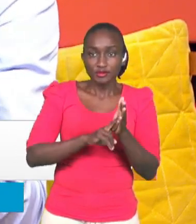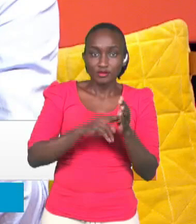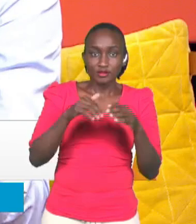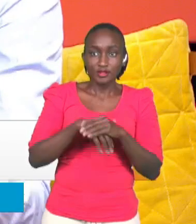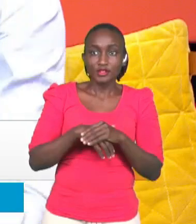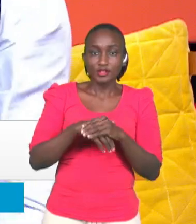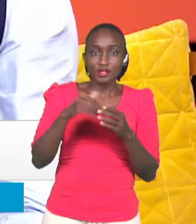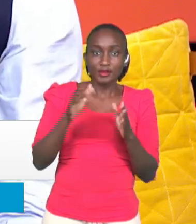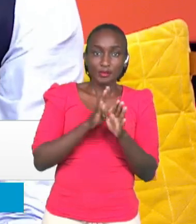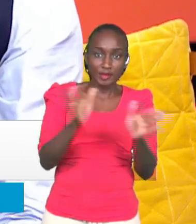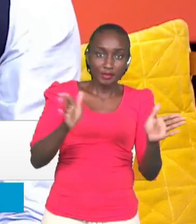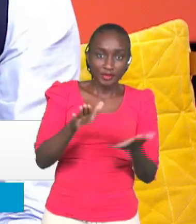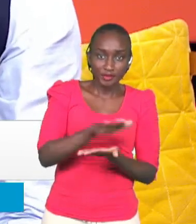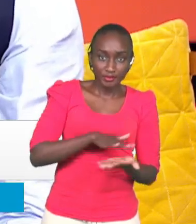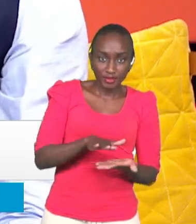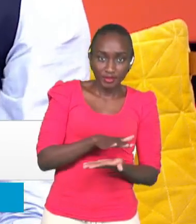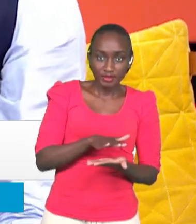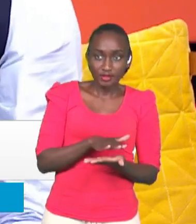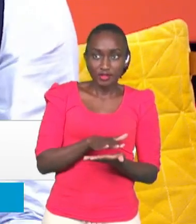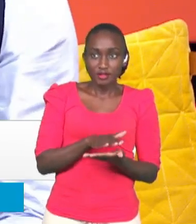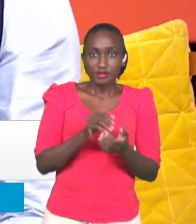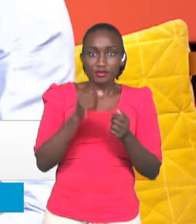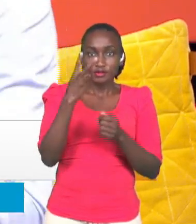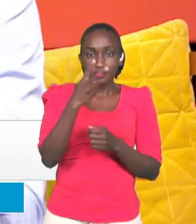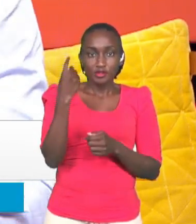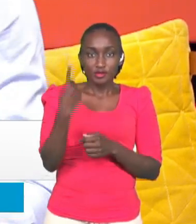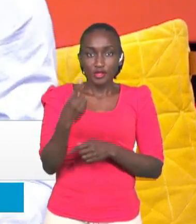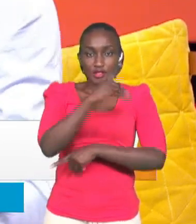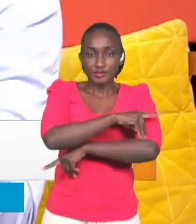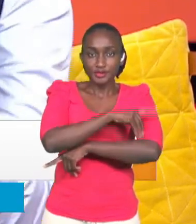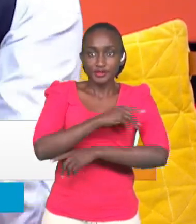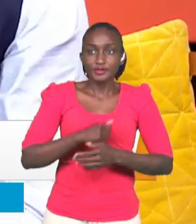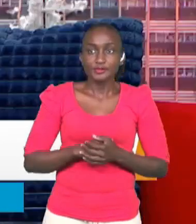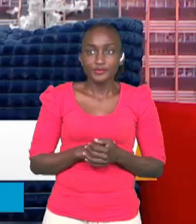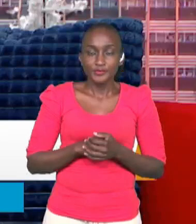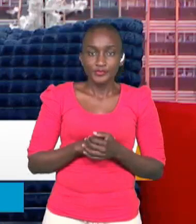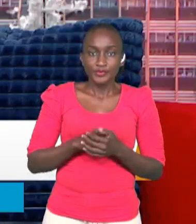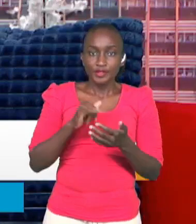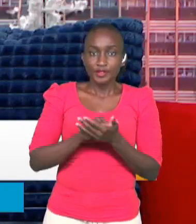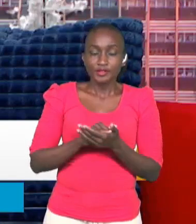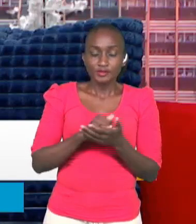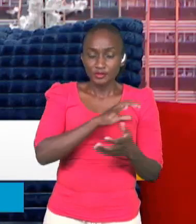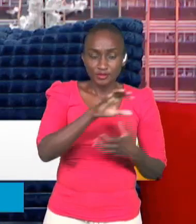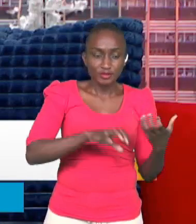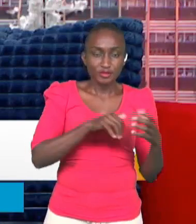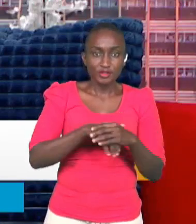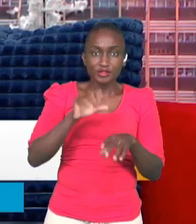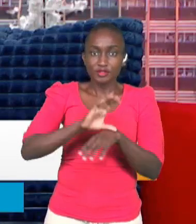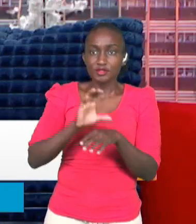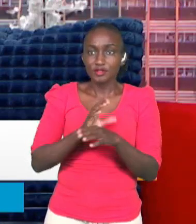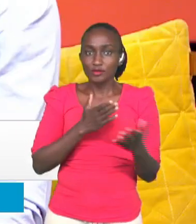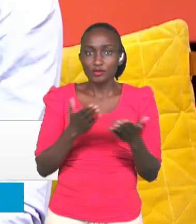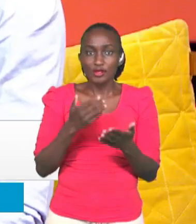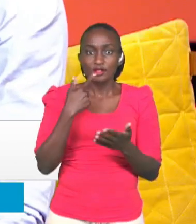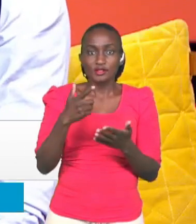visible public place within the place of worship for 21 days. So does this mean maybe that clause in church where they say if anyone has a problem, should